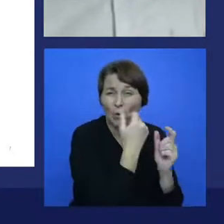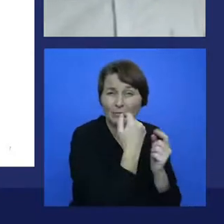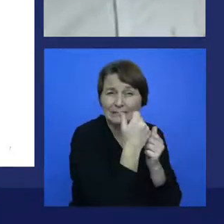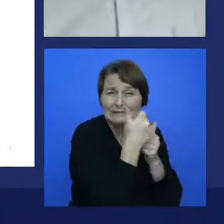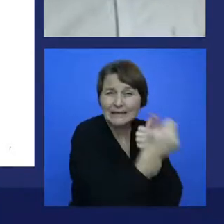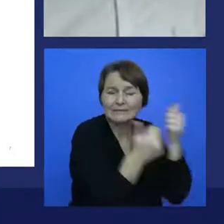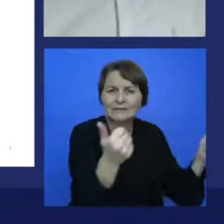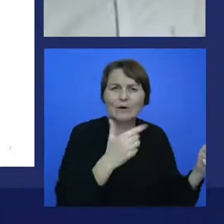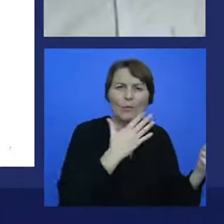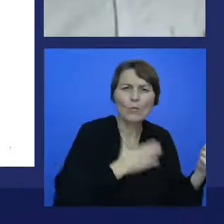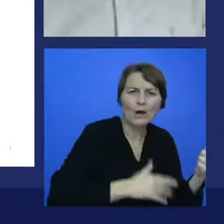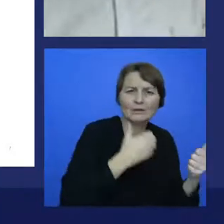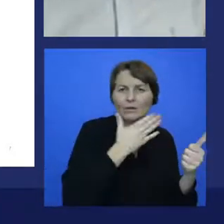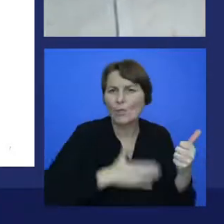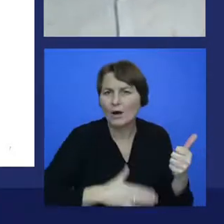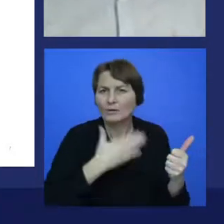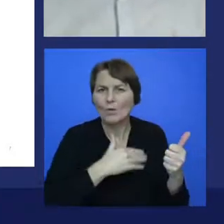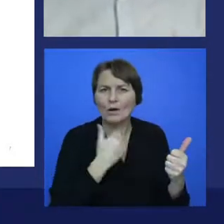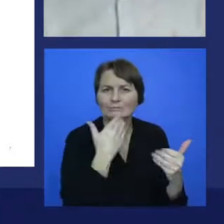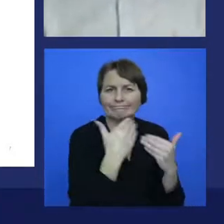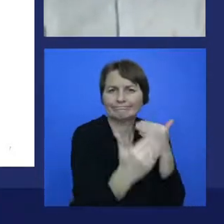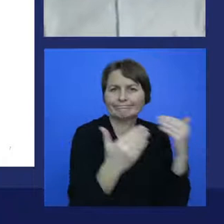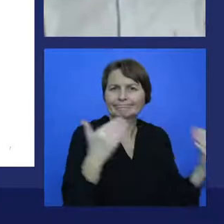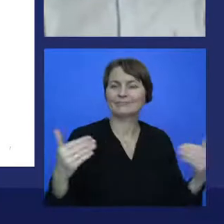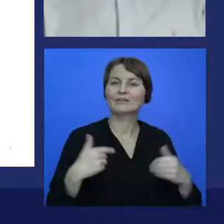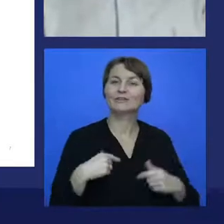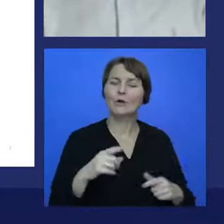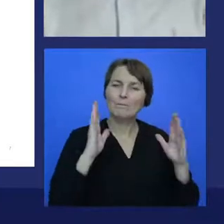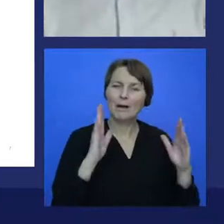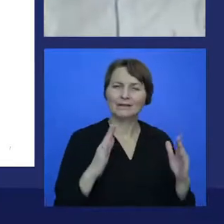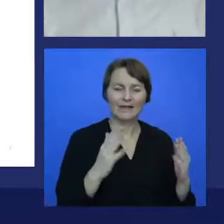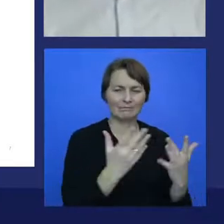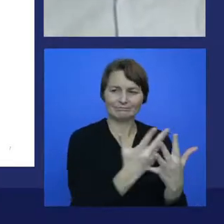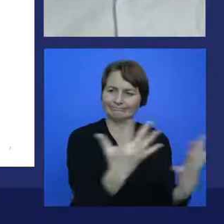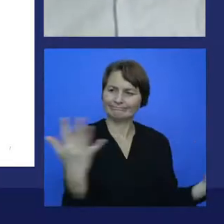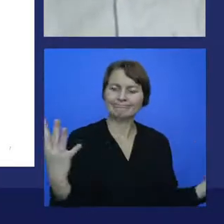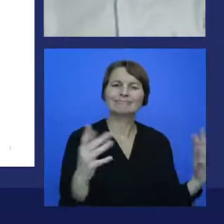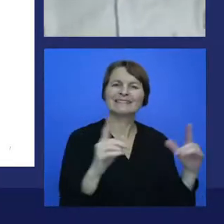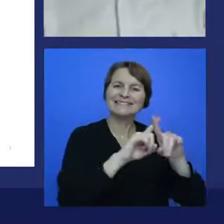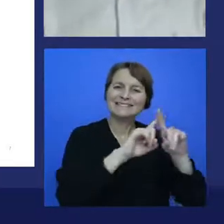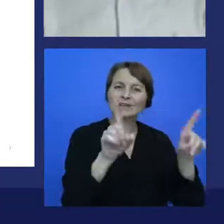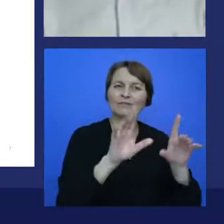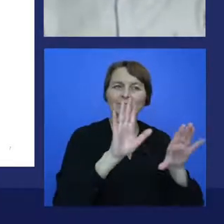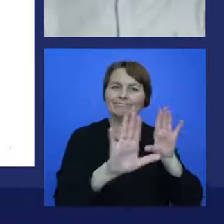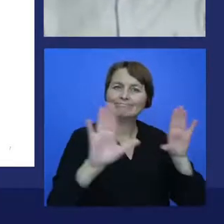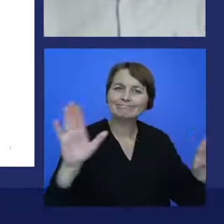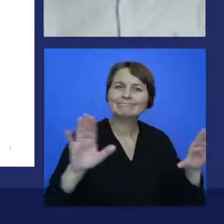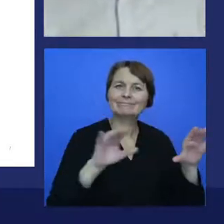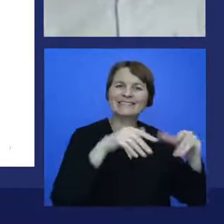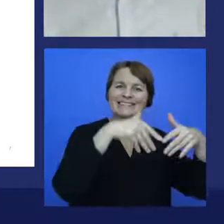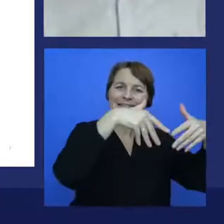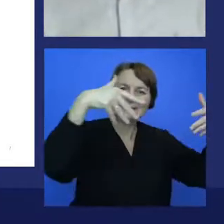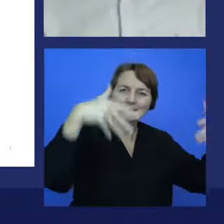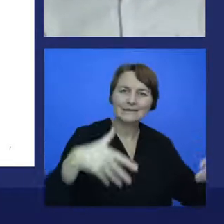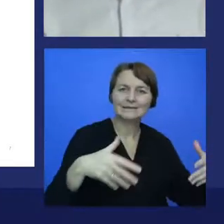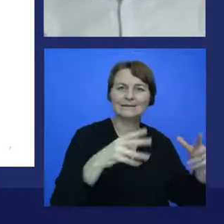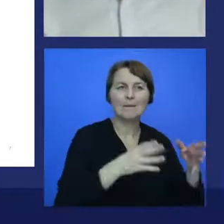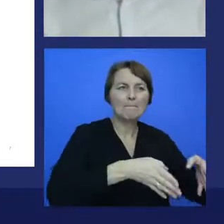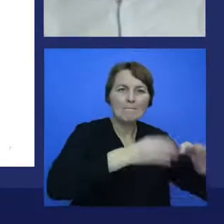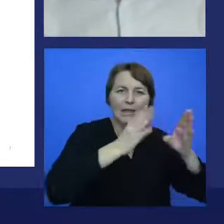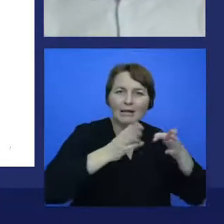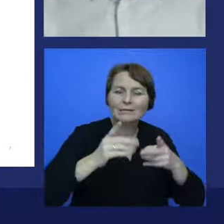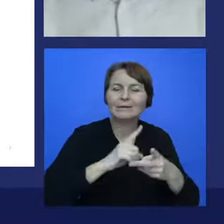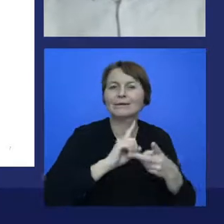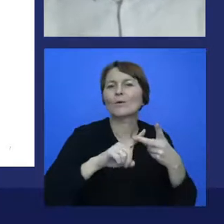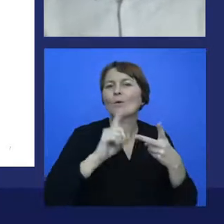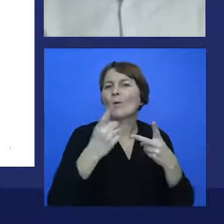really taking all of those different systems, different building systems, and integrating them together in one